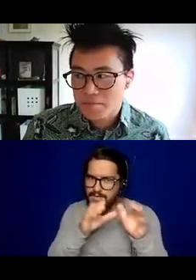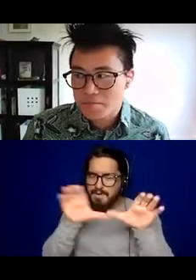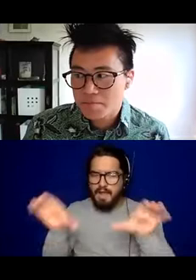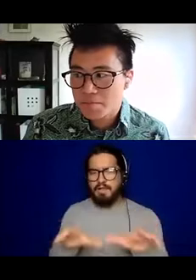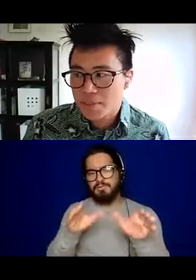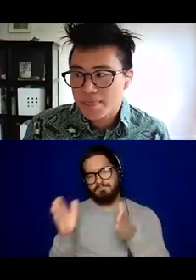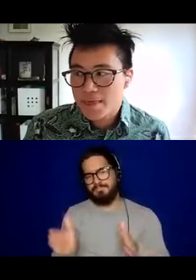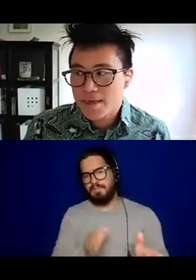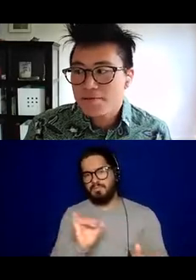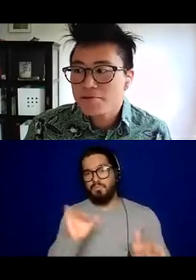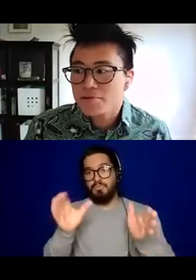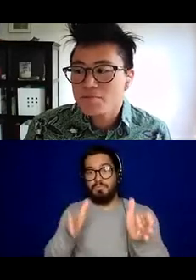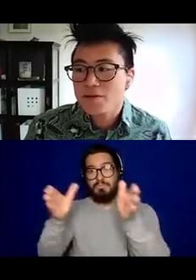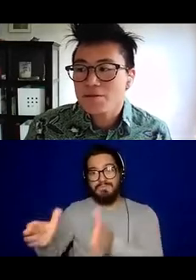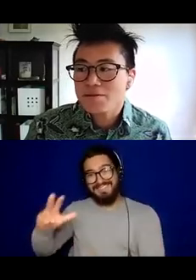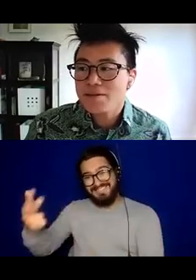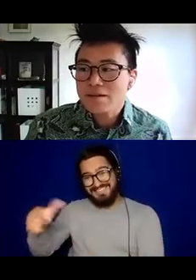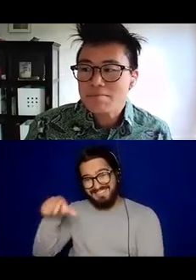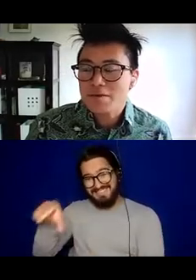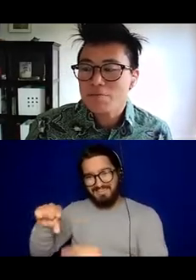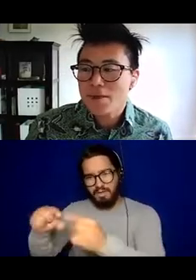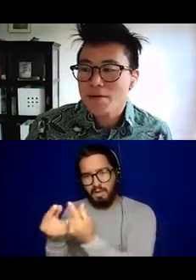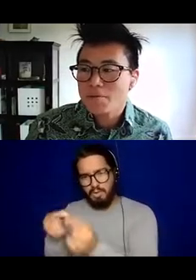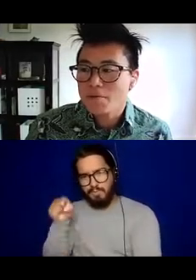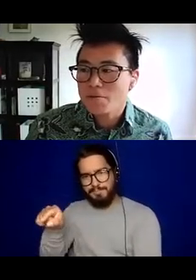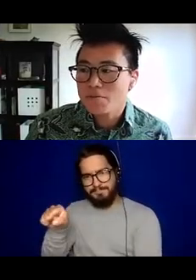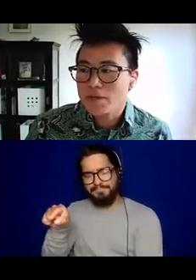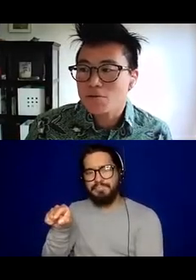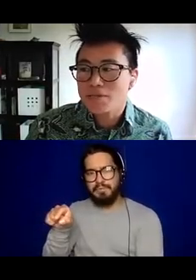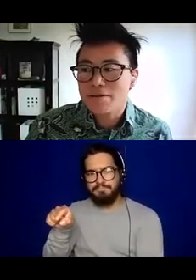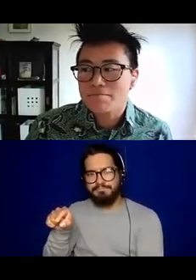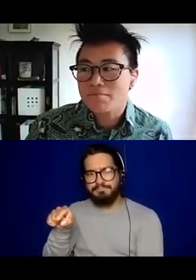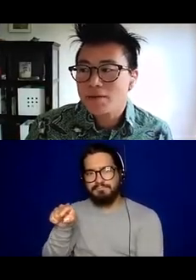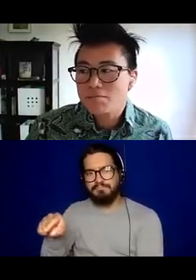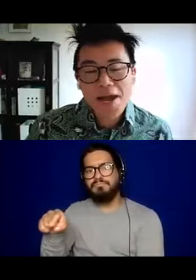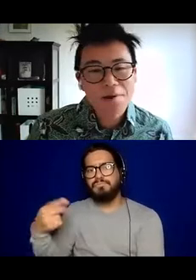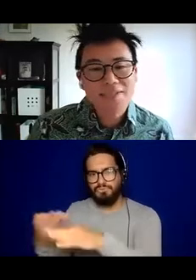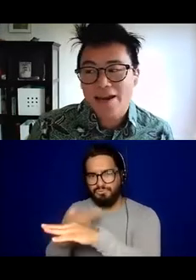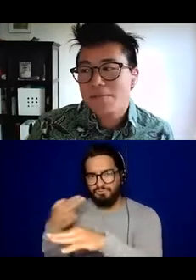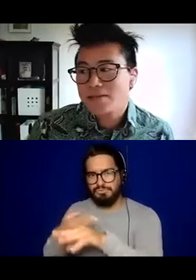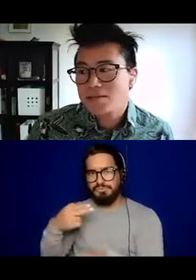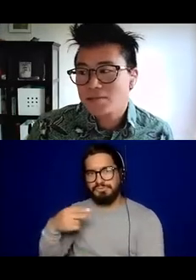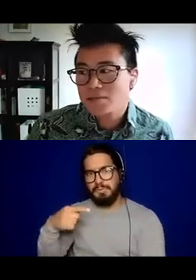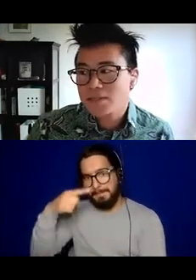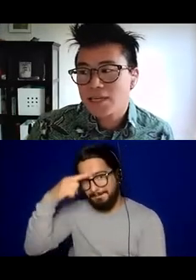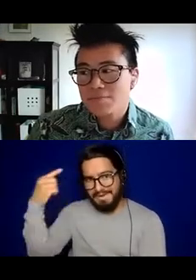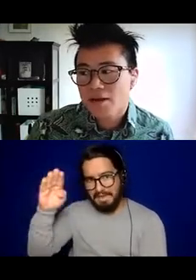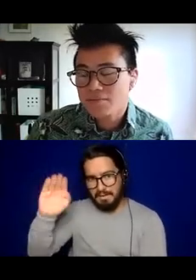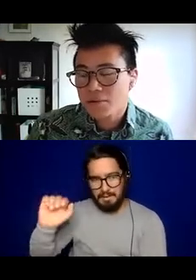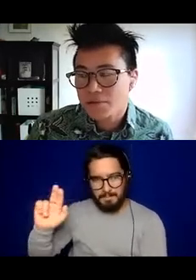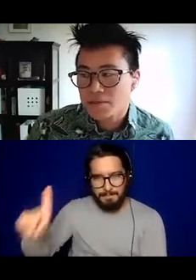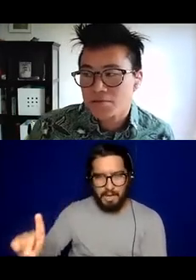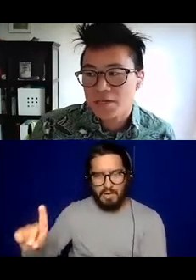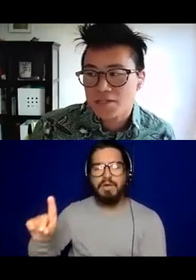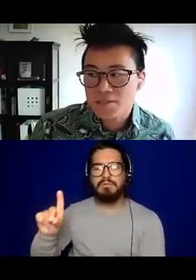plan. And the third group will be a group that will be using Blackbaud's database tool to keep track